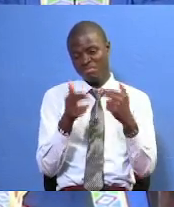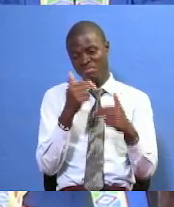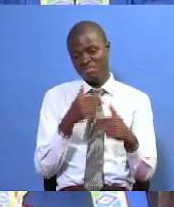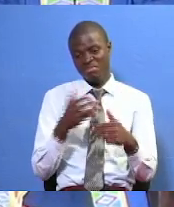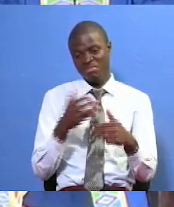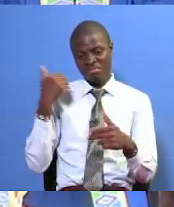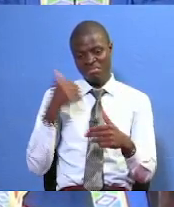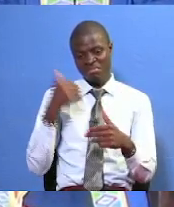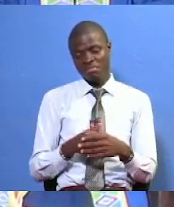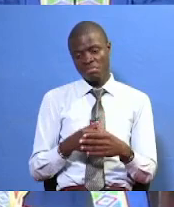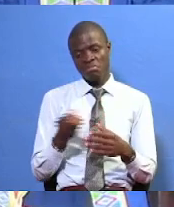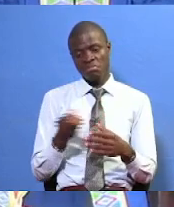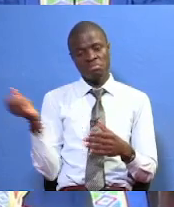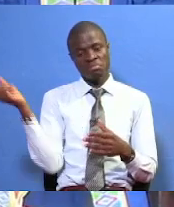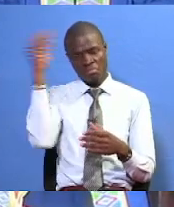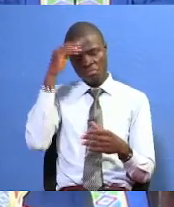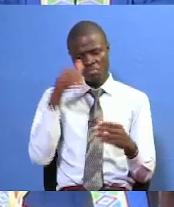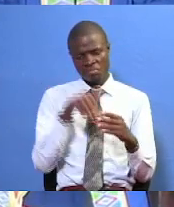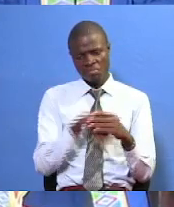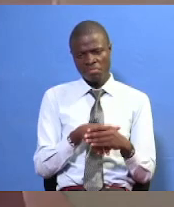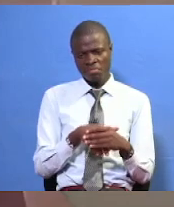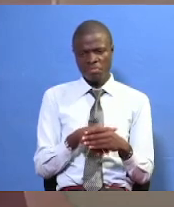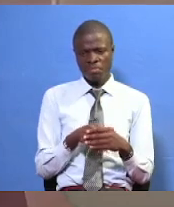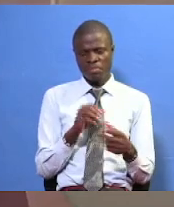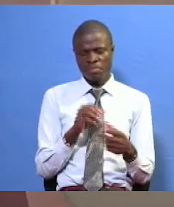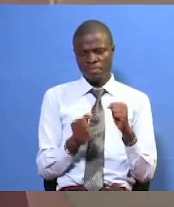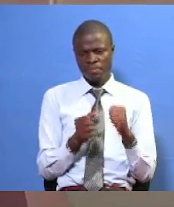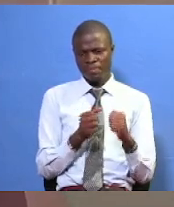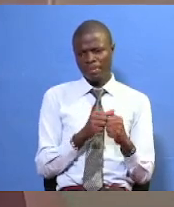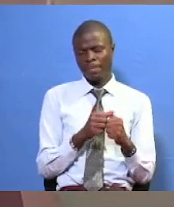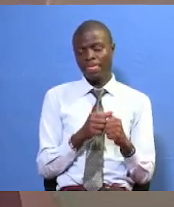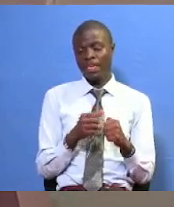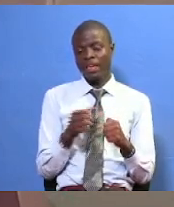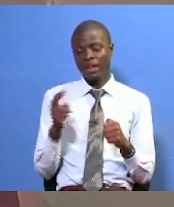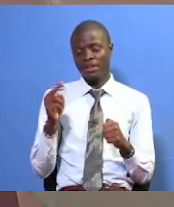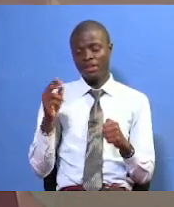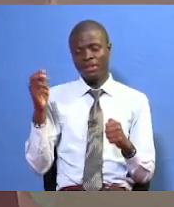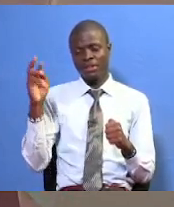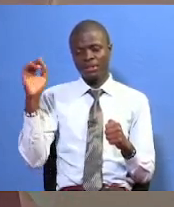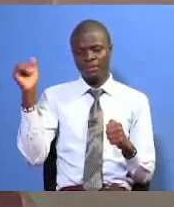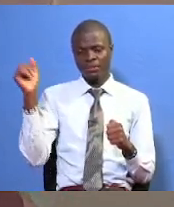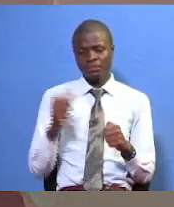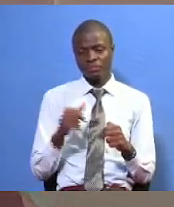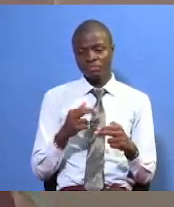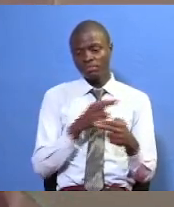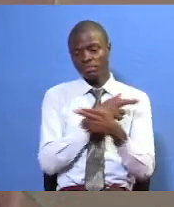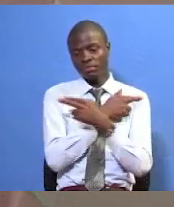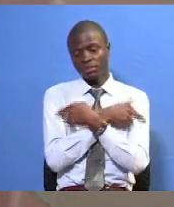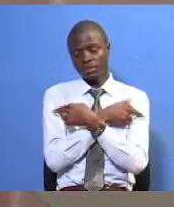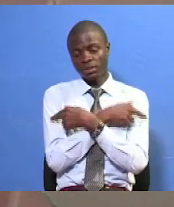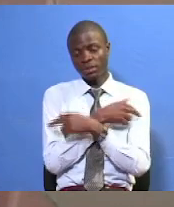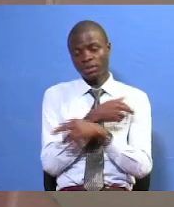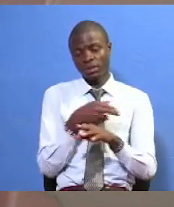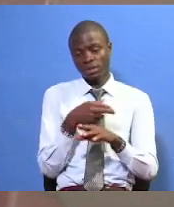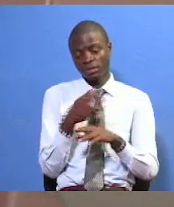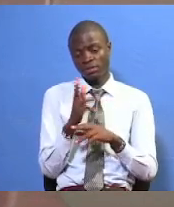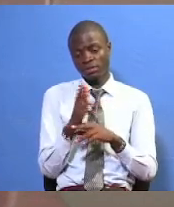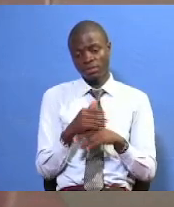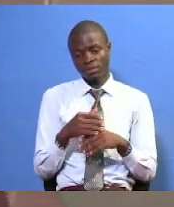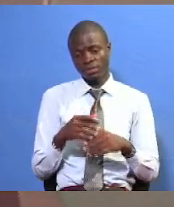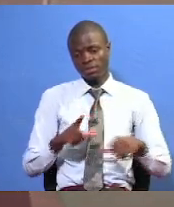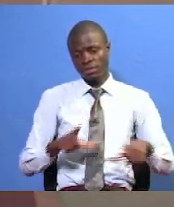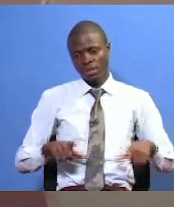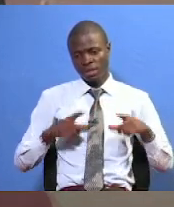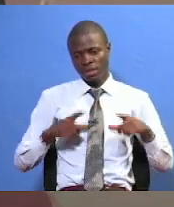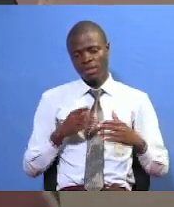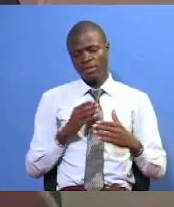with a Master's of Arts in Literature in 2019, ready for life after the newsroom.